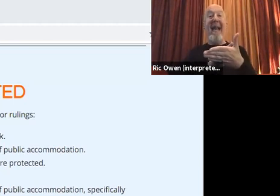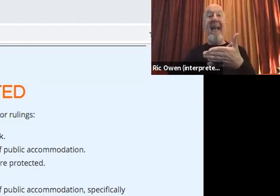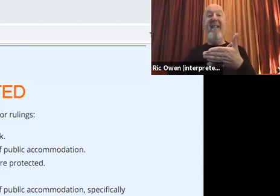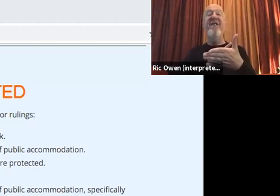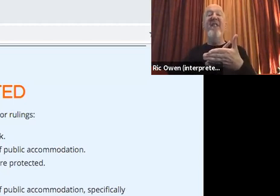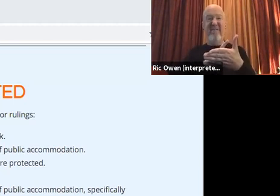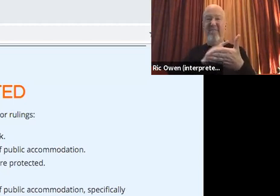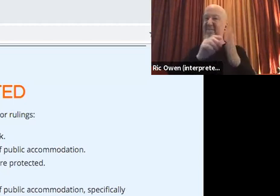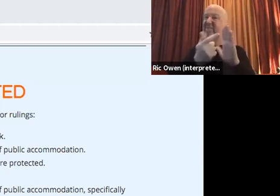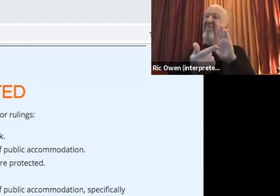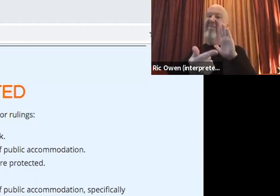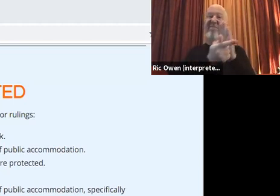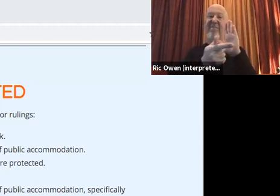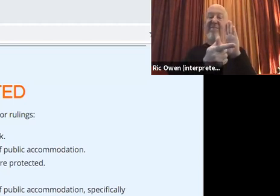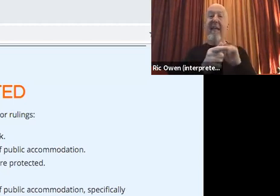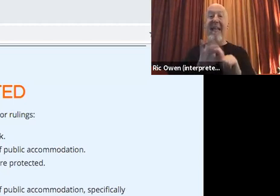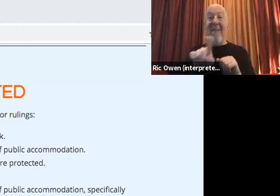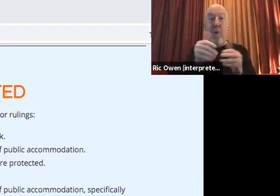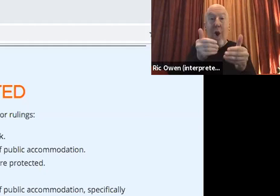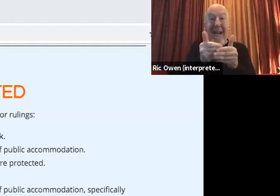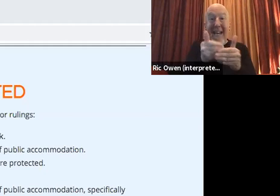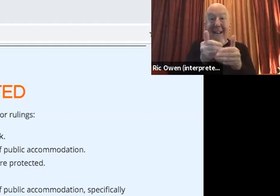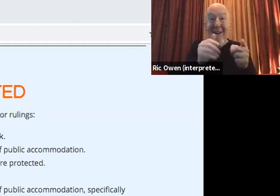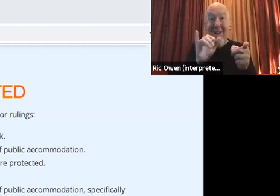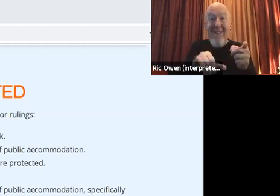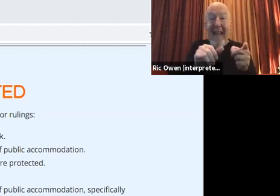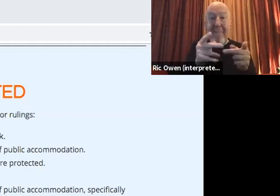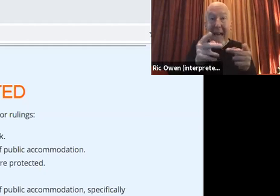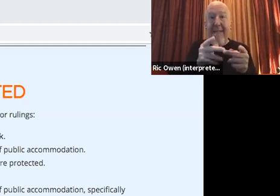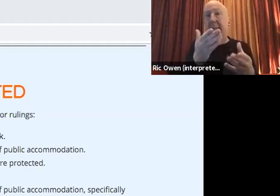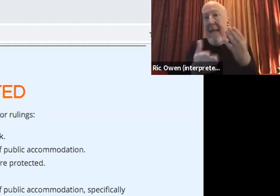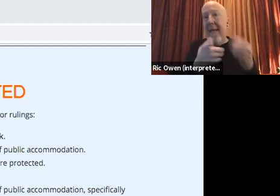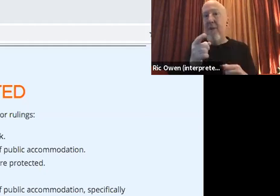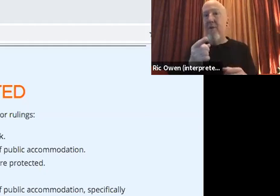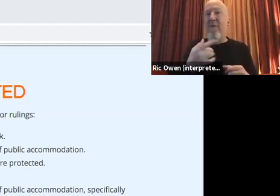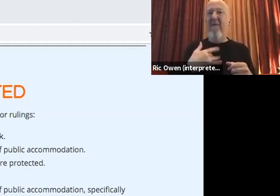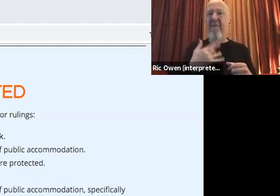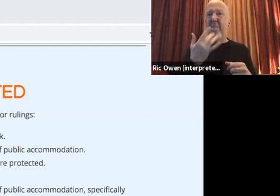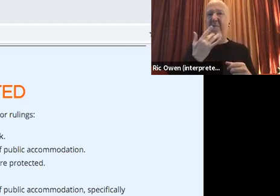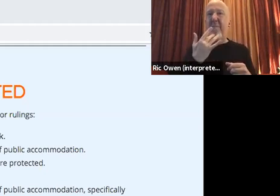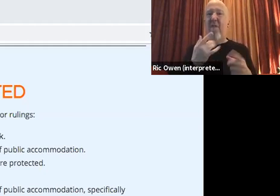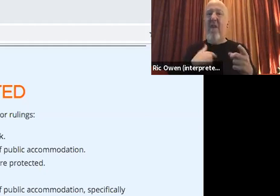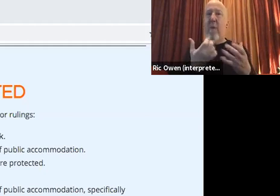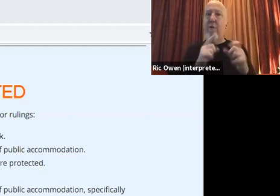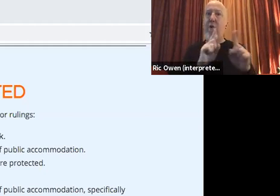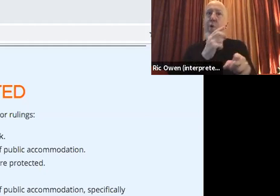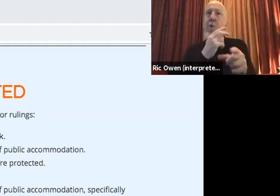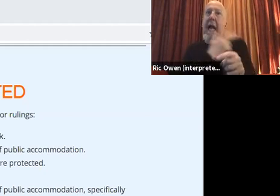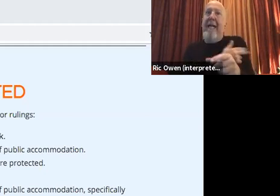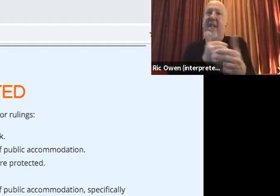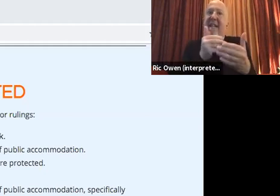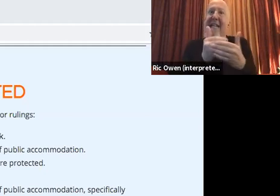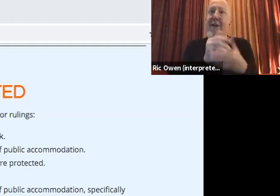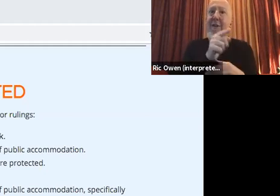unlawful. If you're near one of those locations, you may want to go to a hospital there. I mean, just because there's